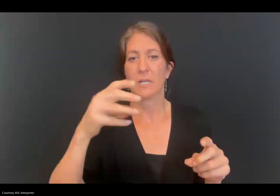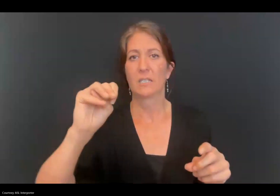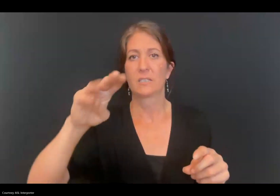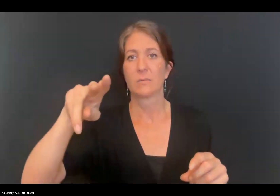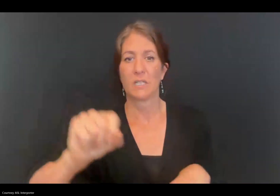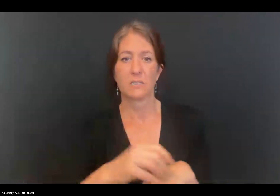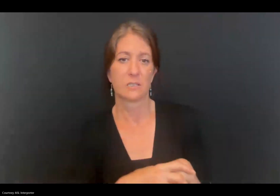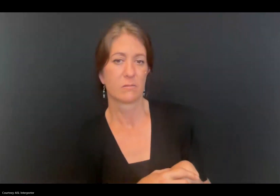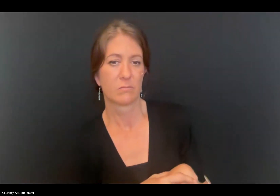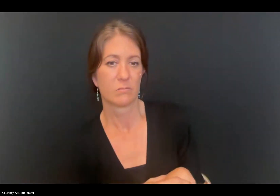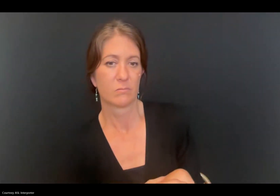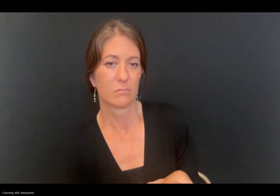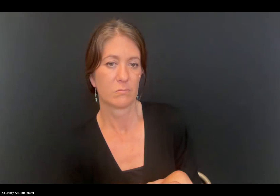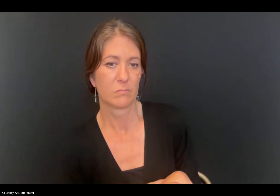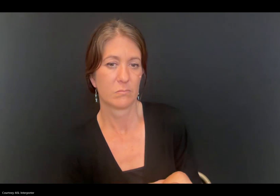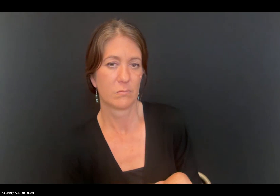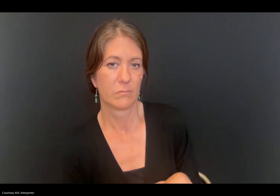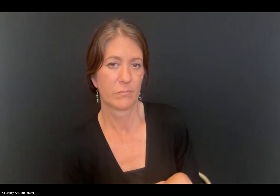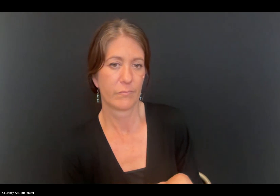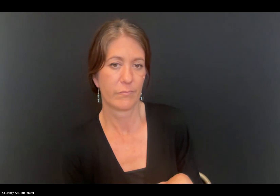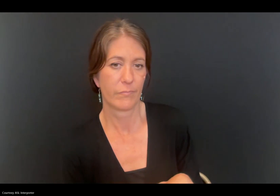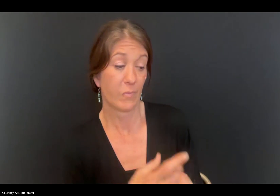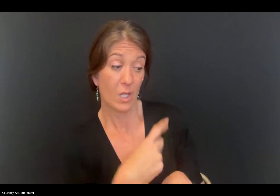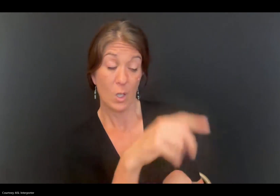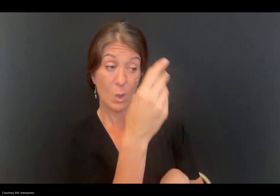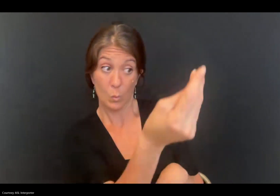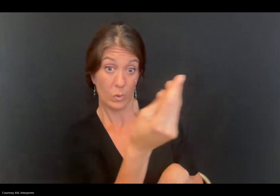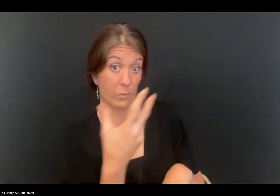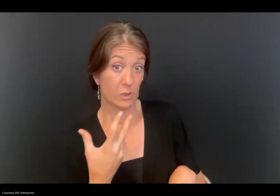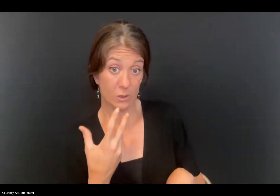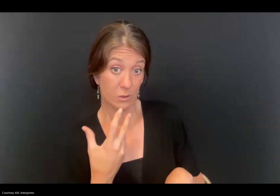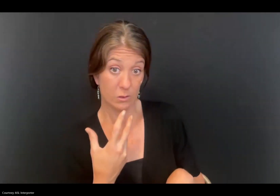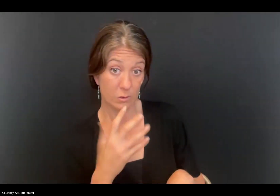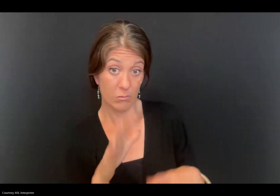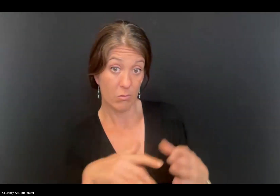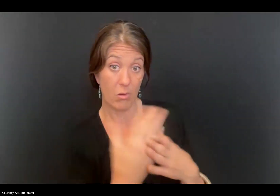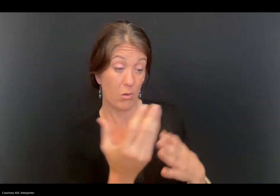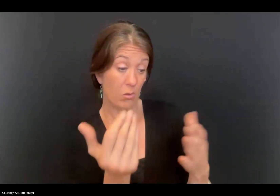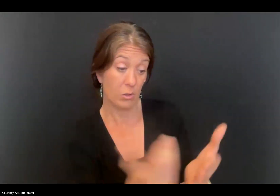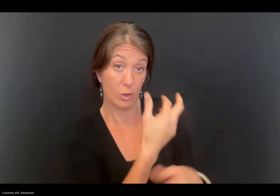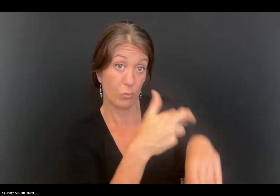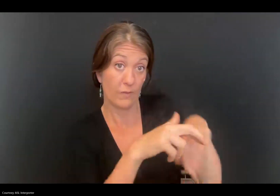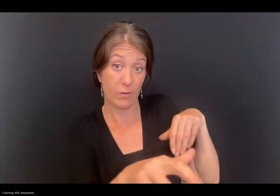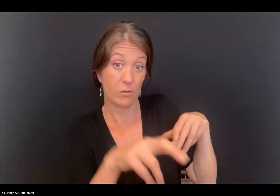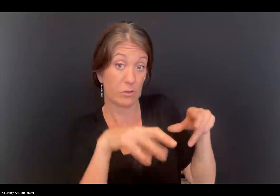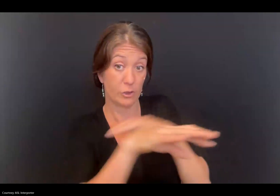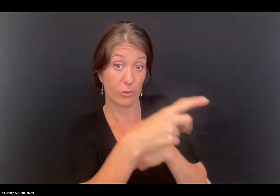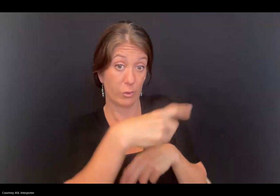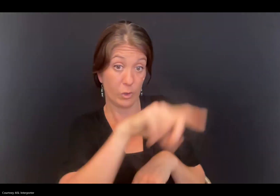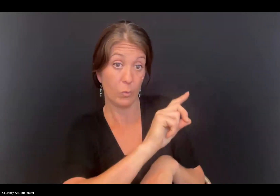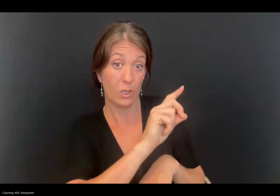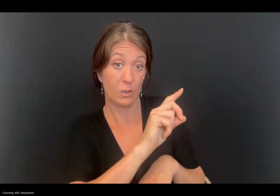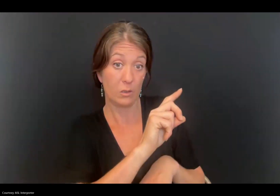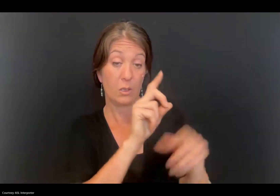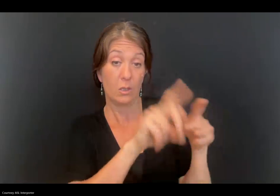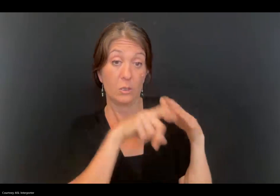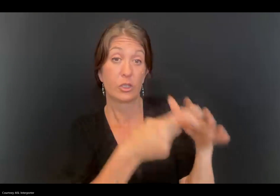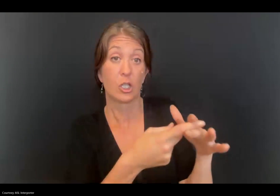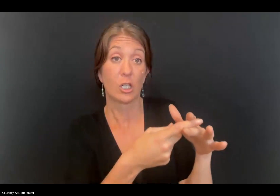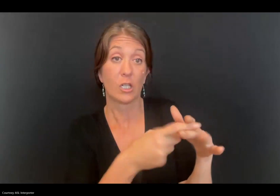we were instructed that all new referrals was to go through you guys as of 6/1, that we